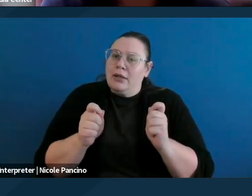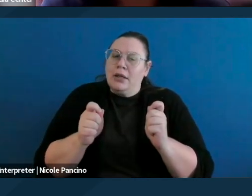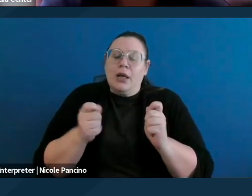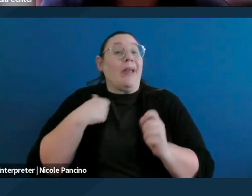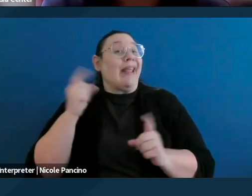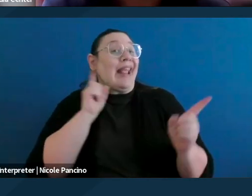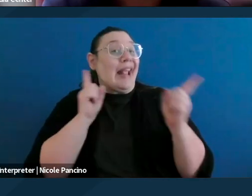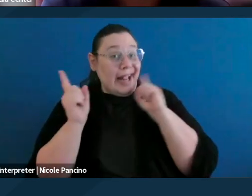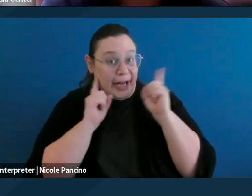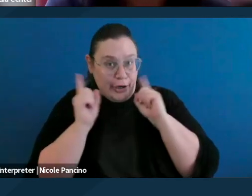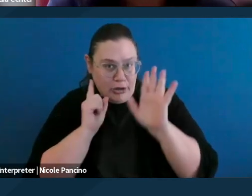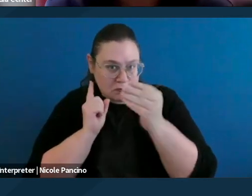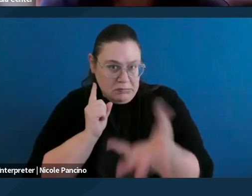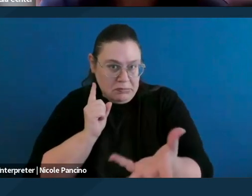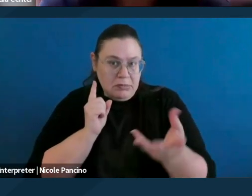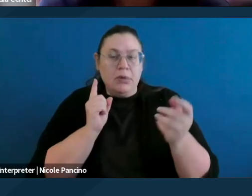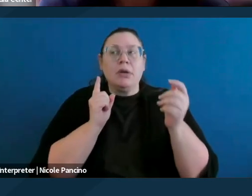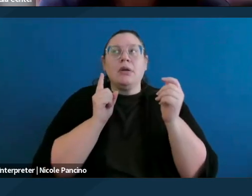they're trying to